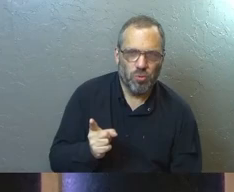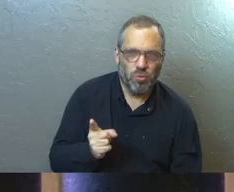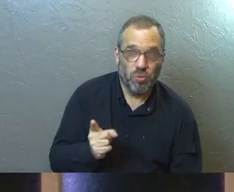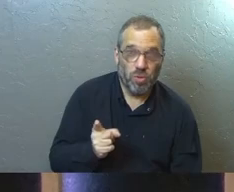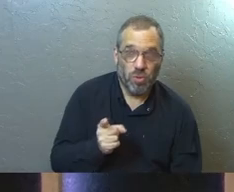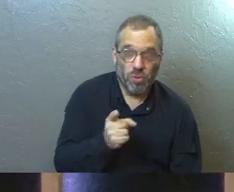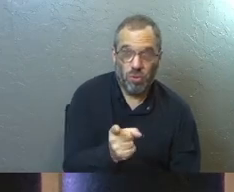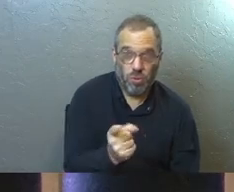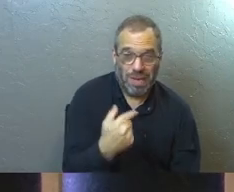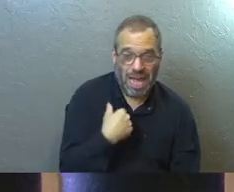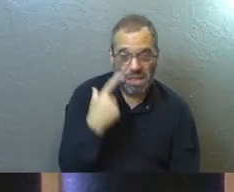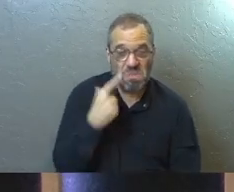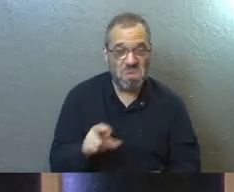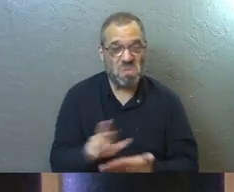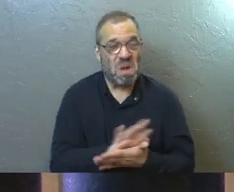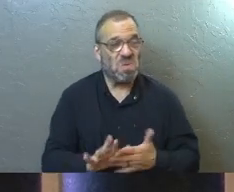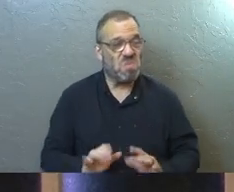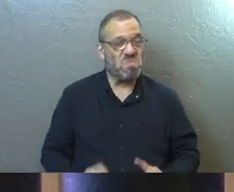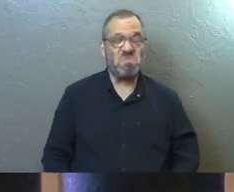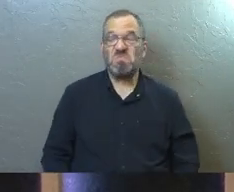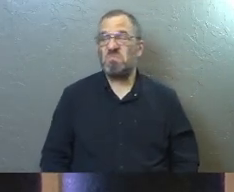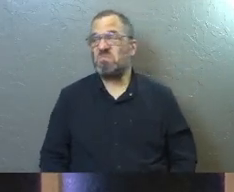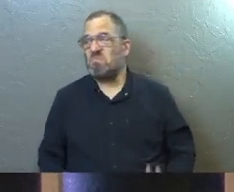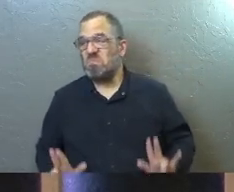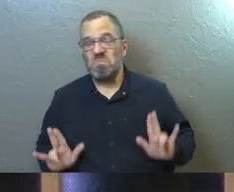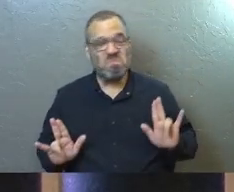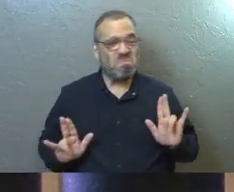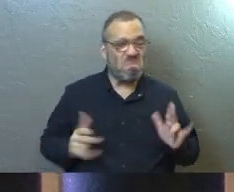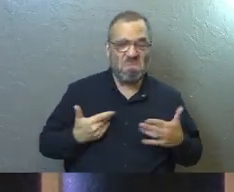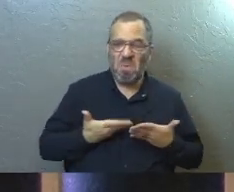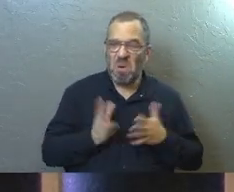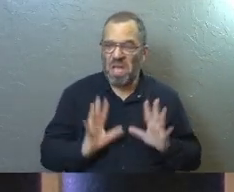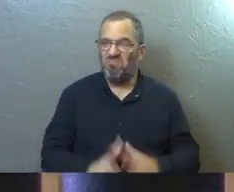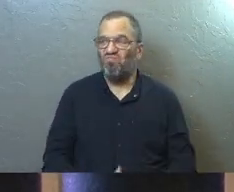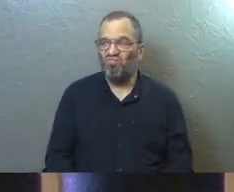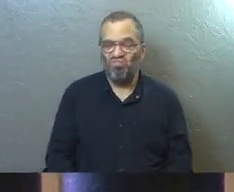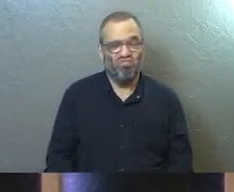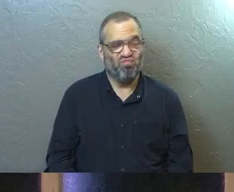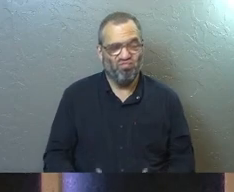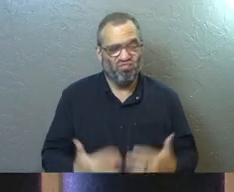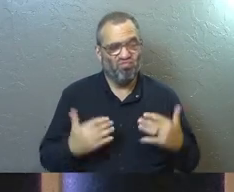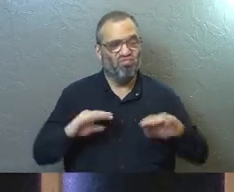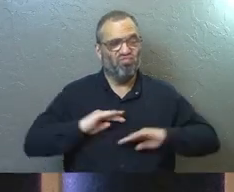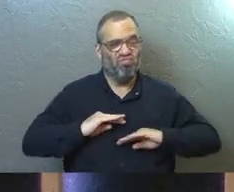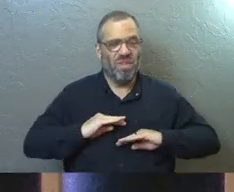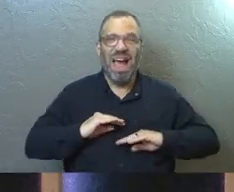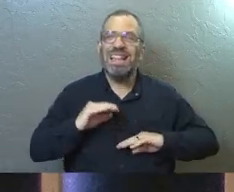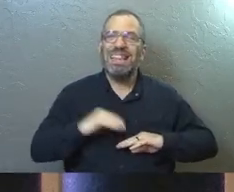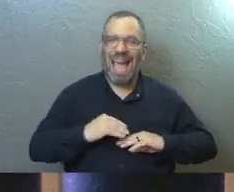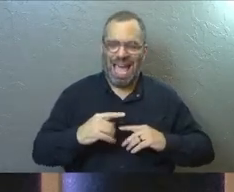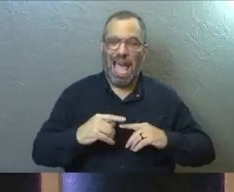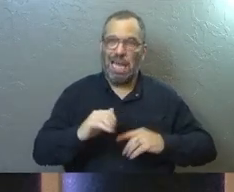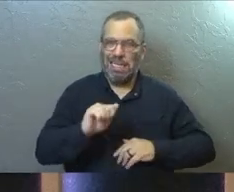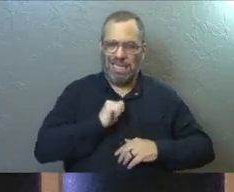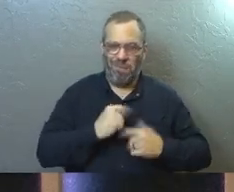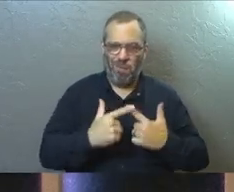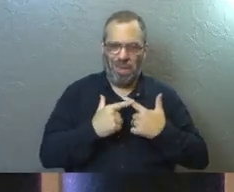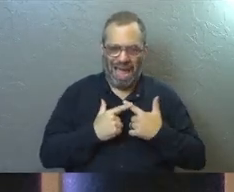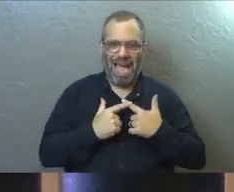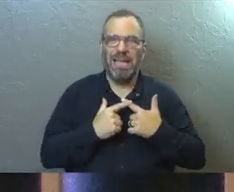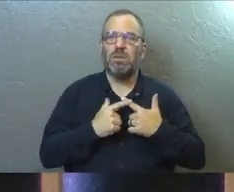Some of us think we're righteous. Some of us think we're okay. And that self-reliance is killing